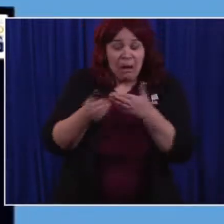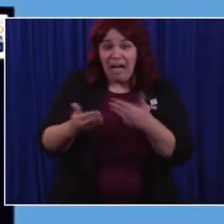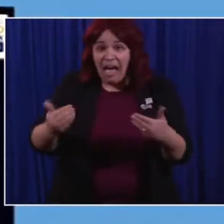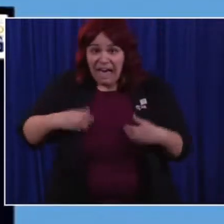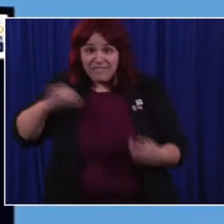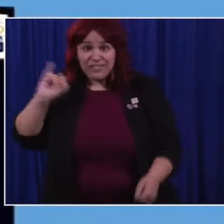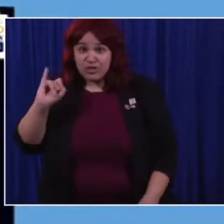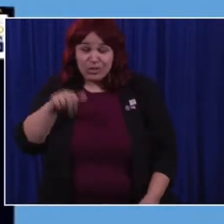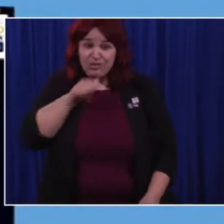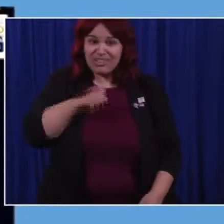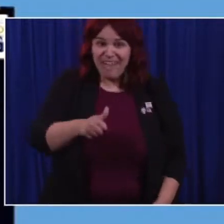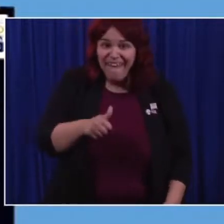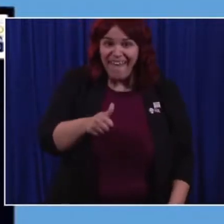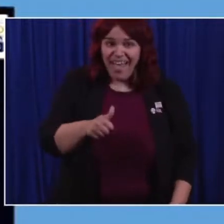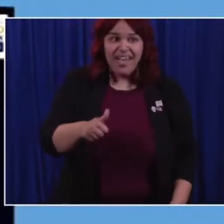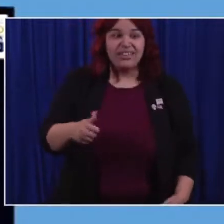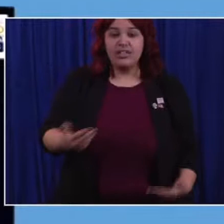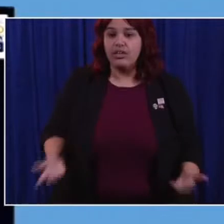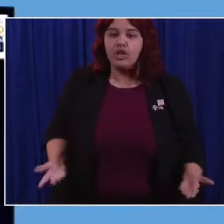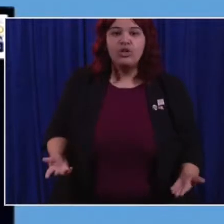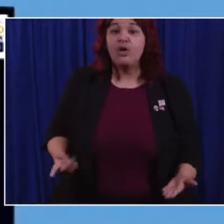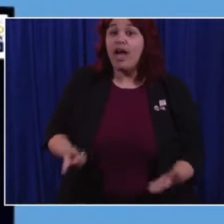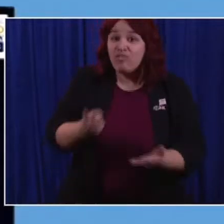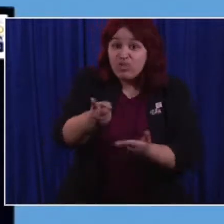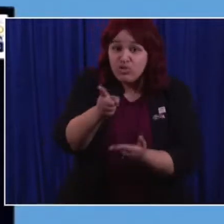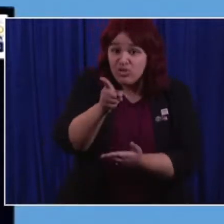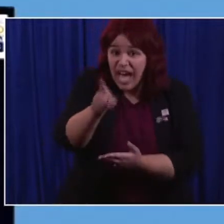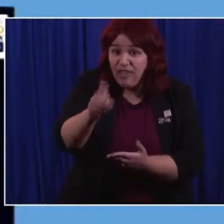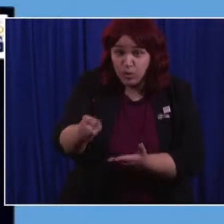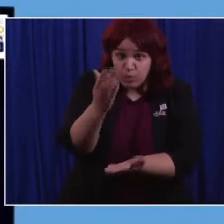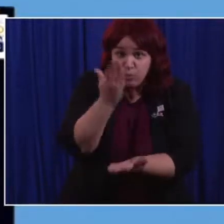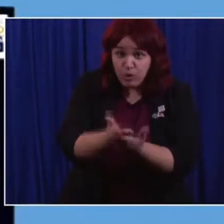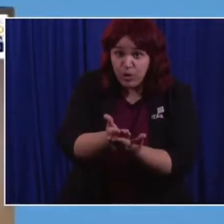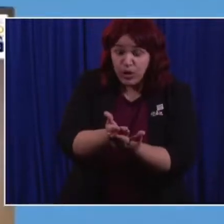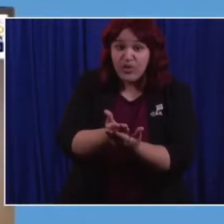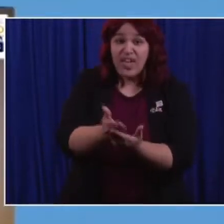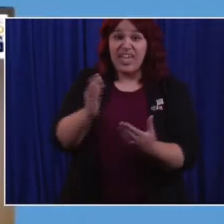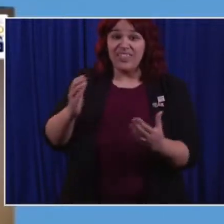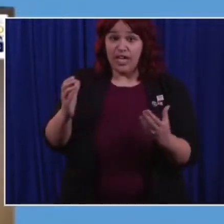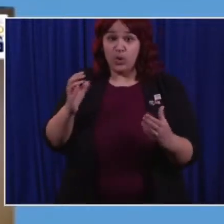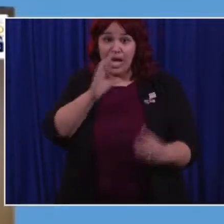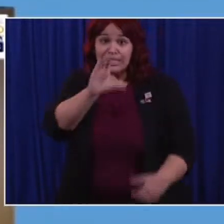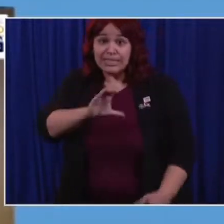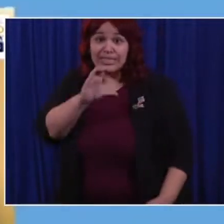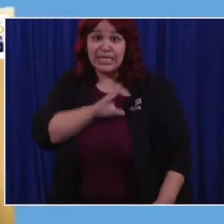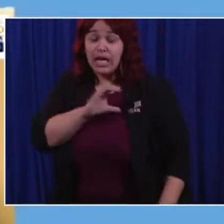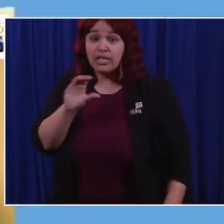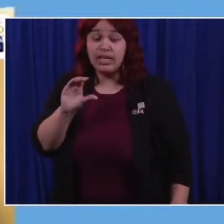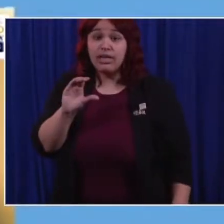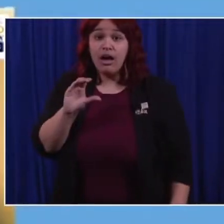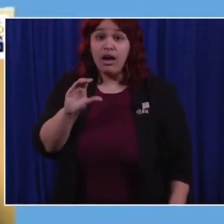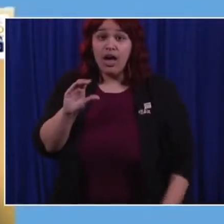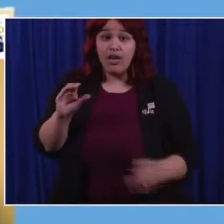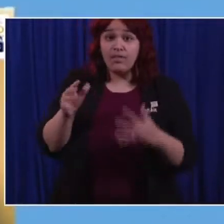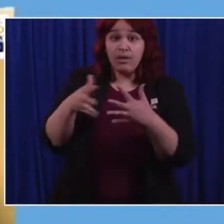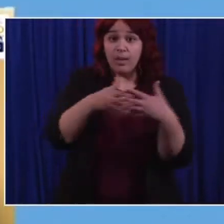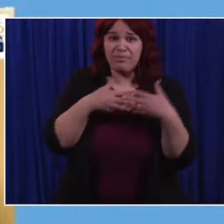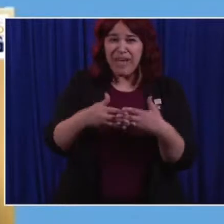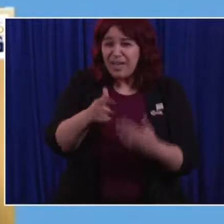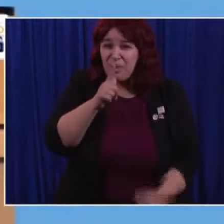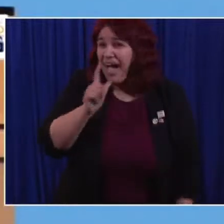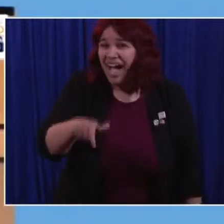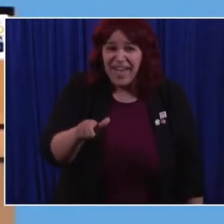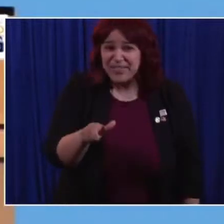your residency, immigration, or citizenship status to get one. Please learn more about the facts for